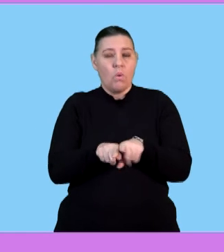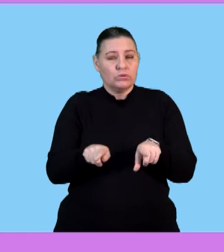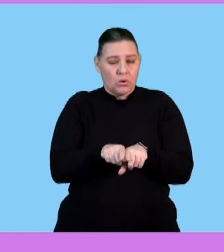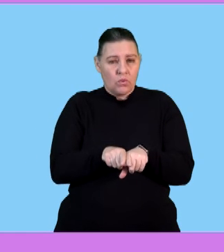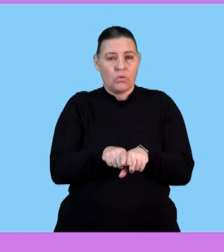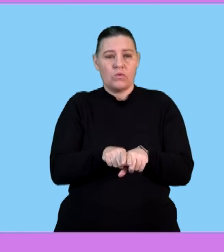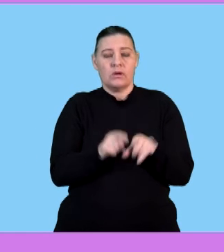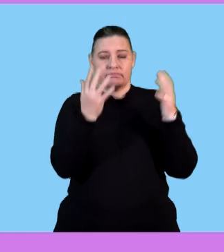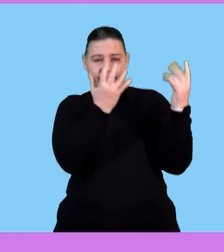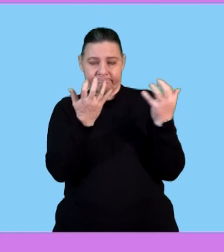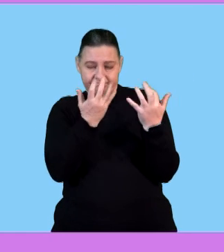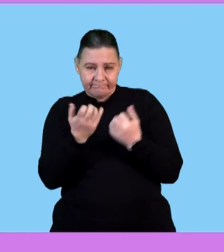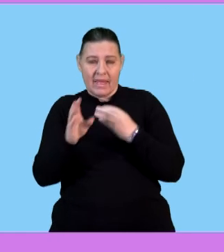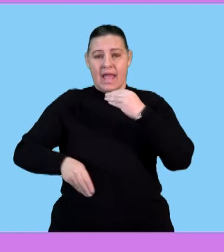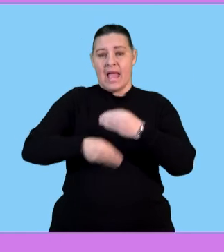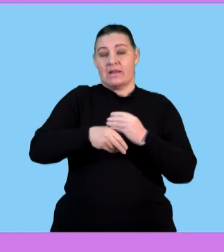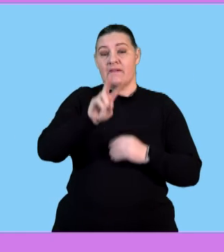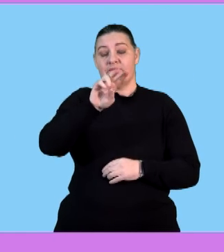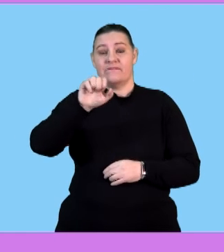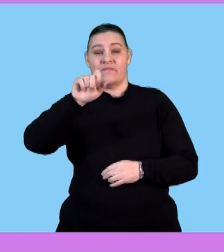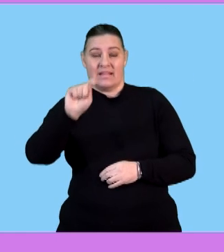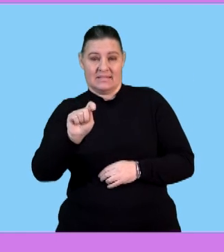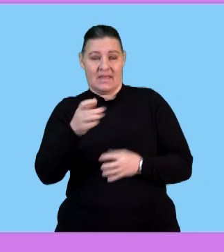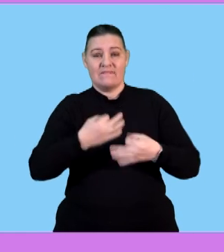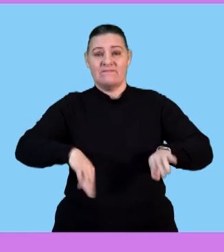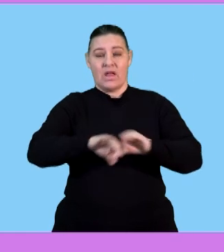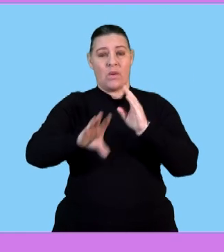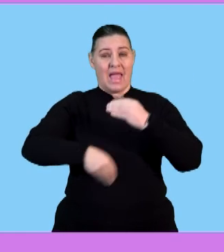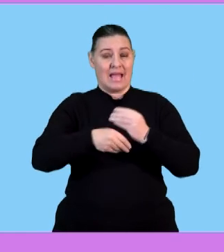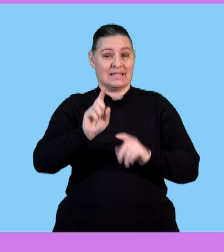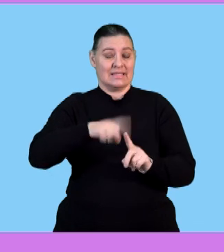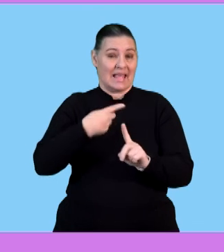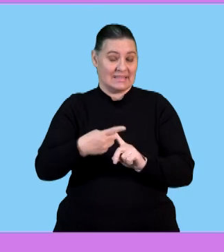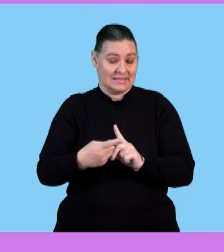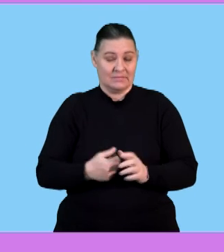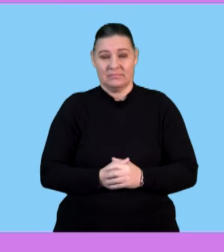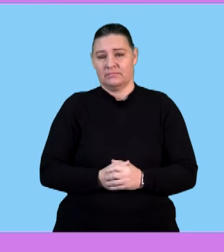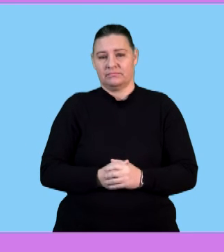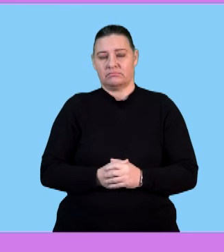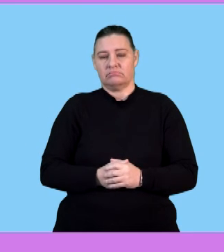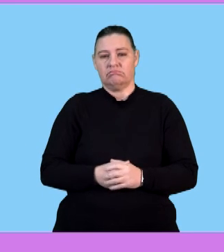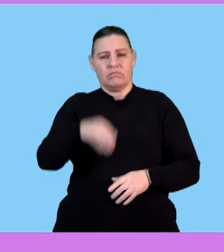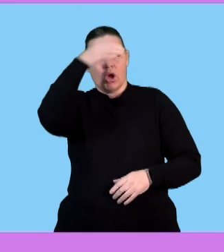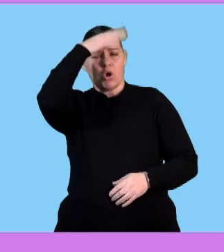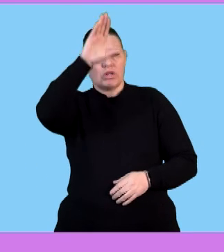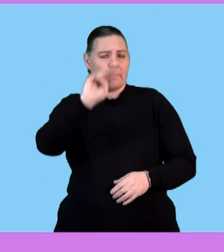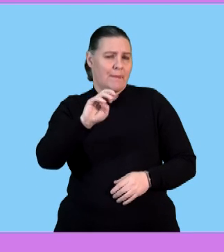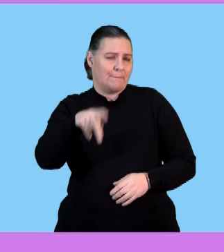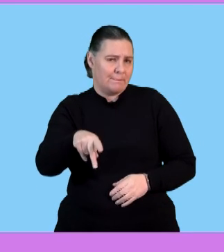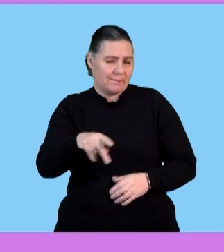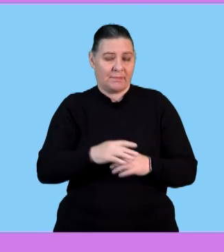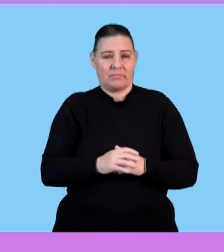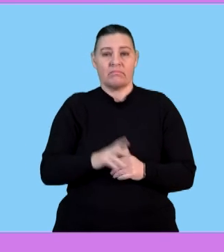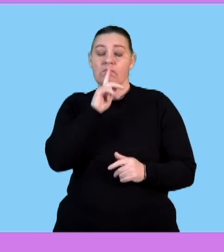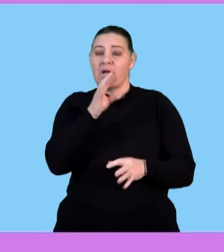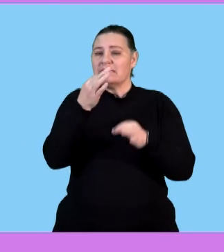calculations involving VAT, value added tax. Let's get into it. The concept map. So we're going to